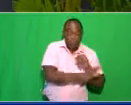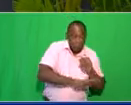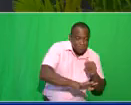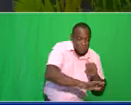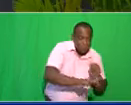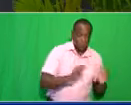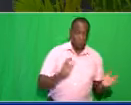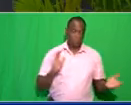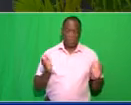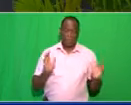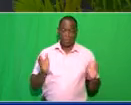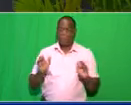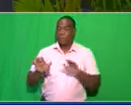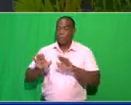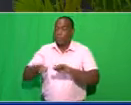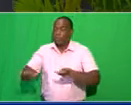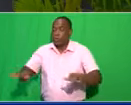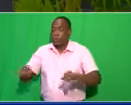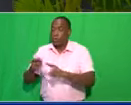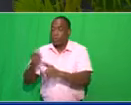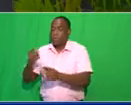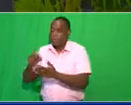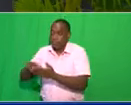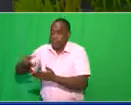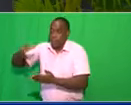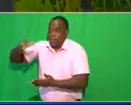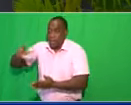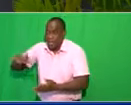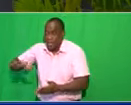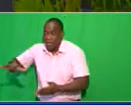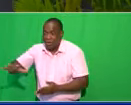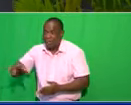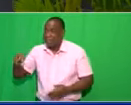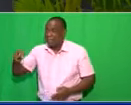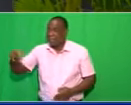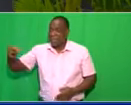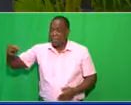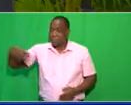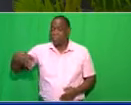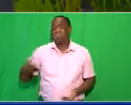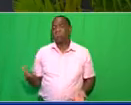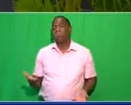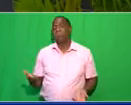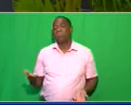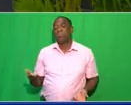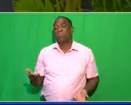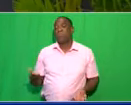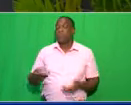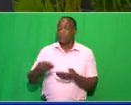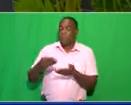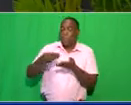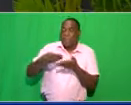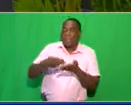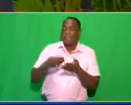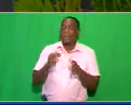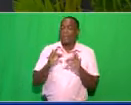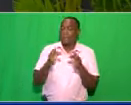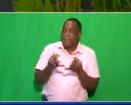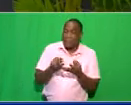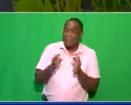colonial forefathers did, they want to be able to measure ability and say, you see, you will be a brain